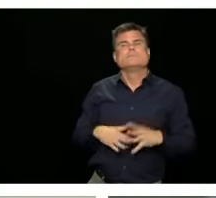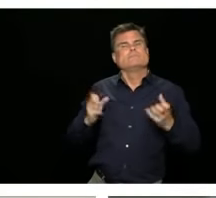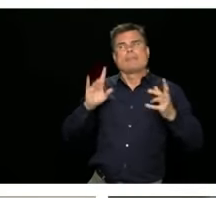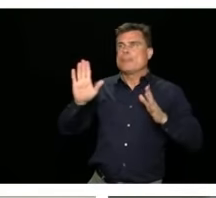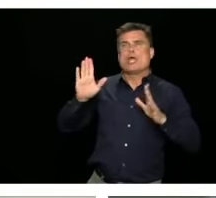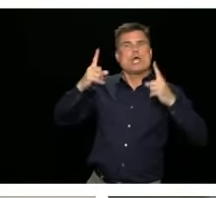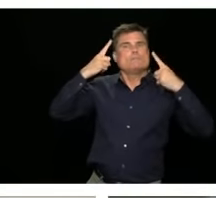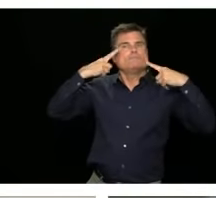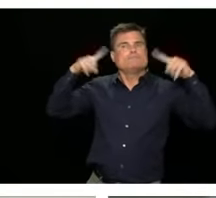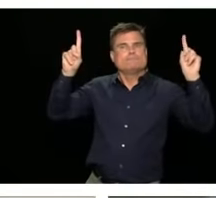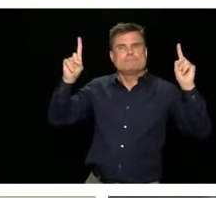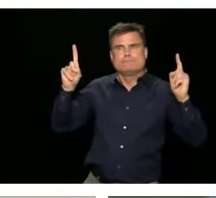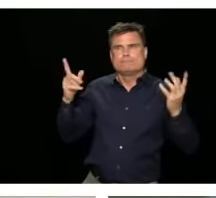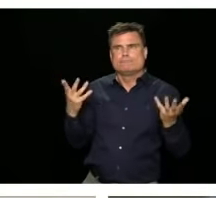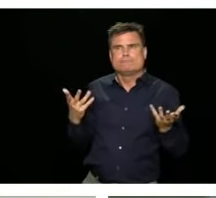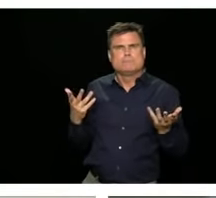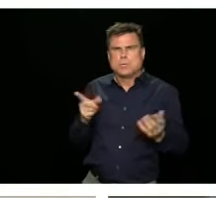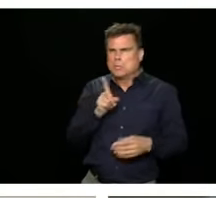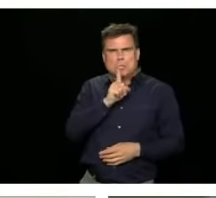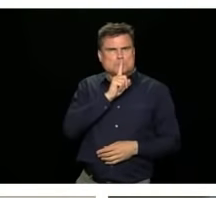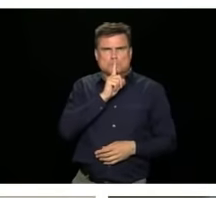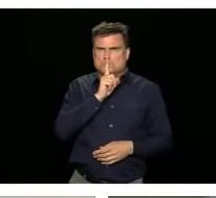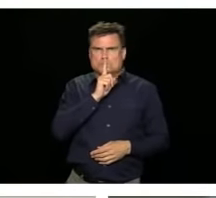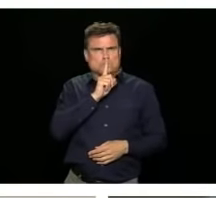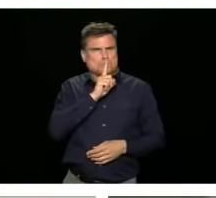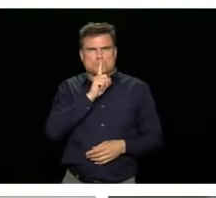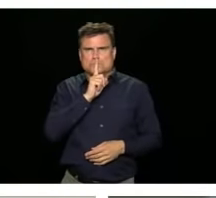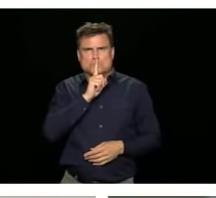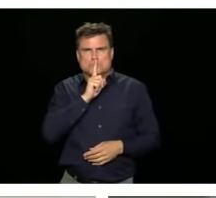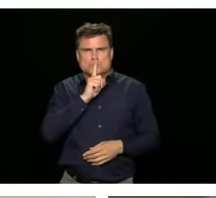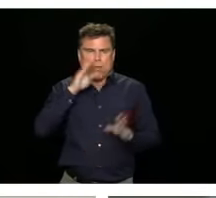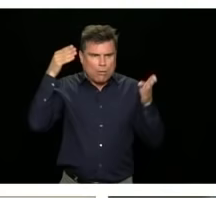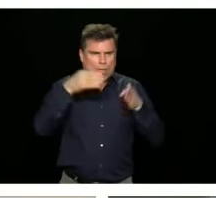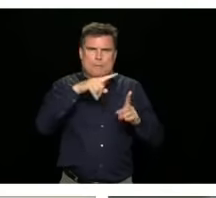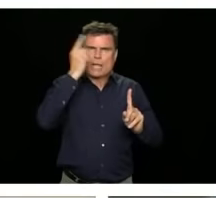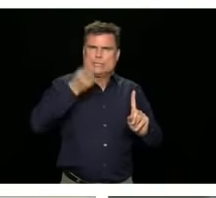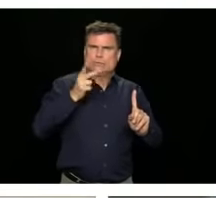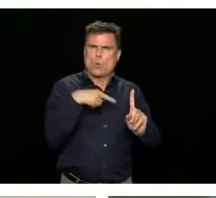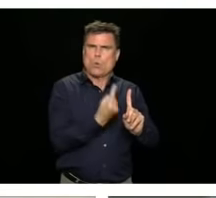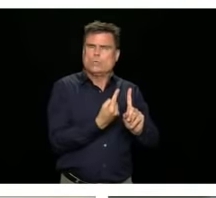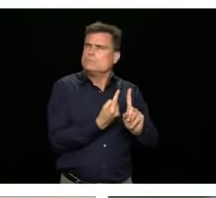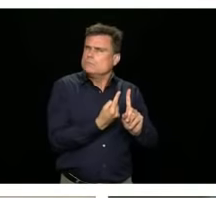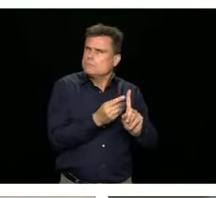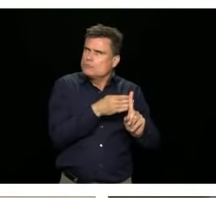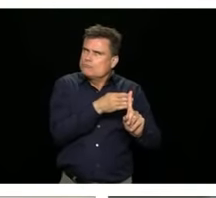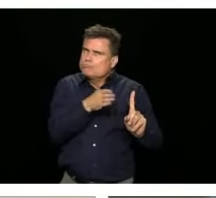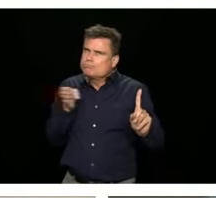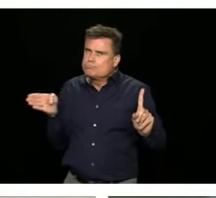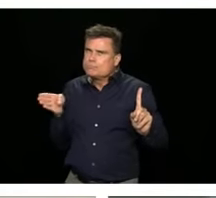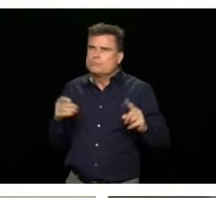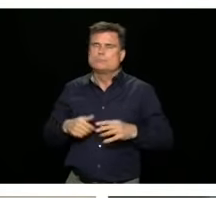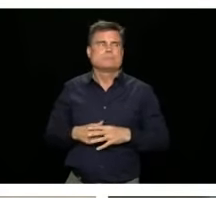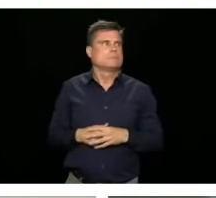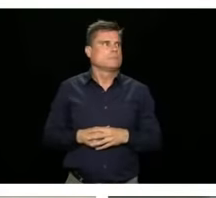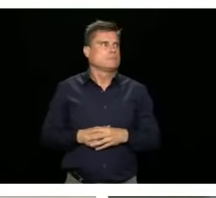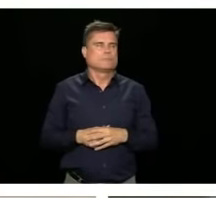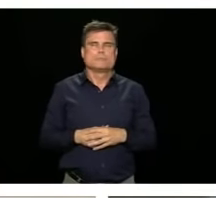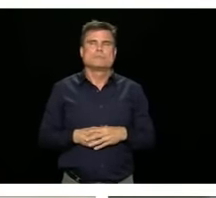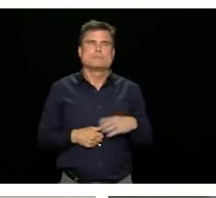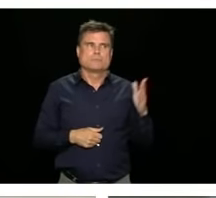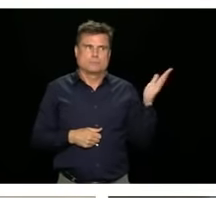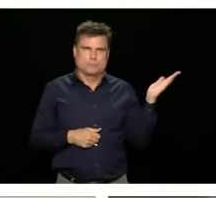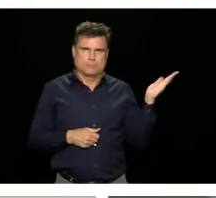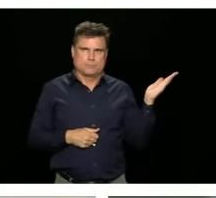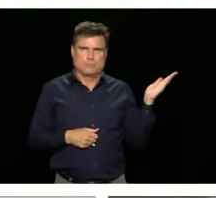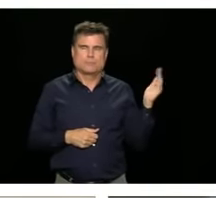or multiracial countries, that everybody contributes to the development